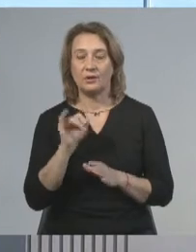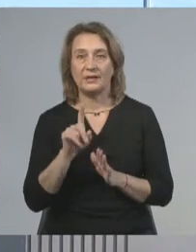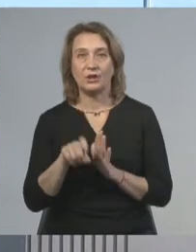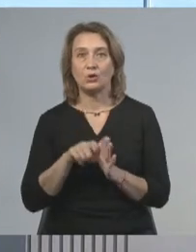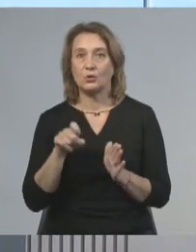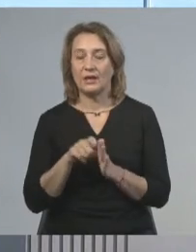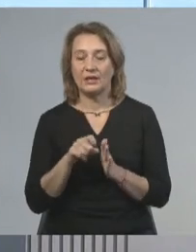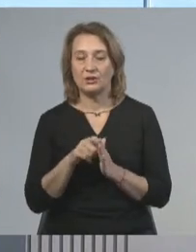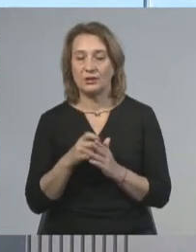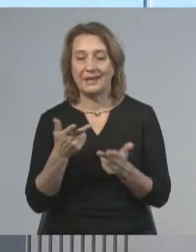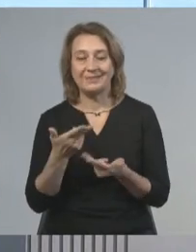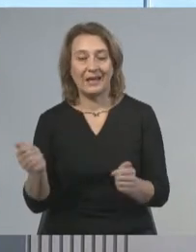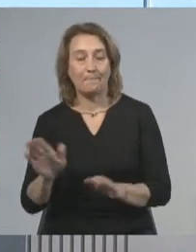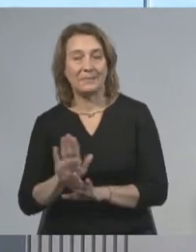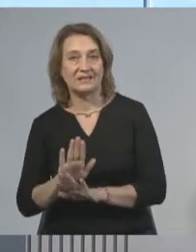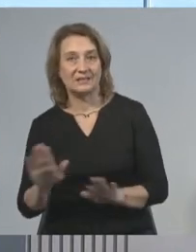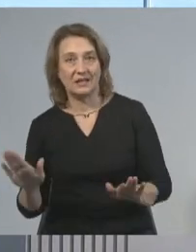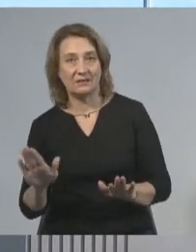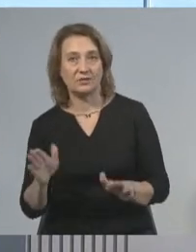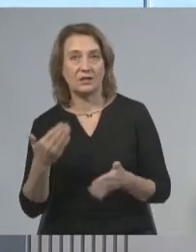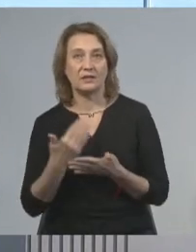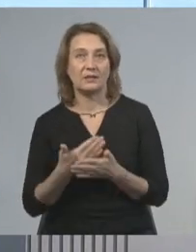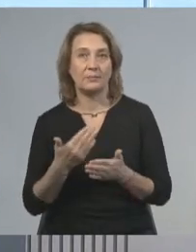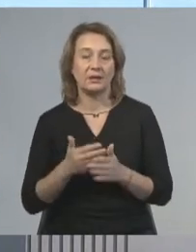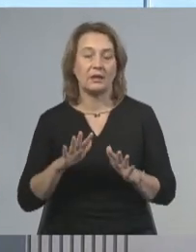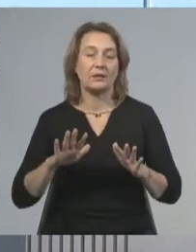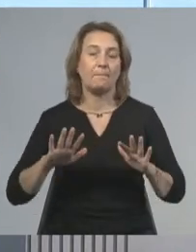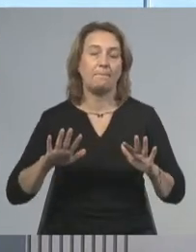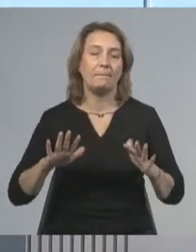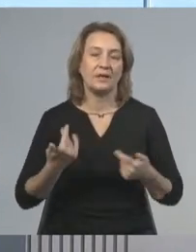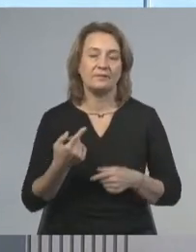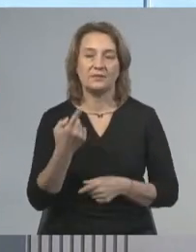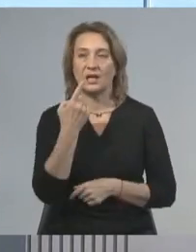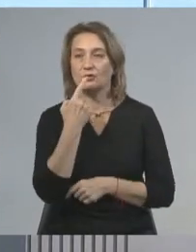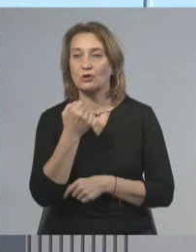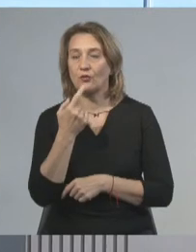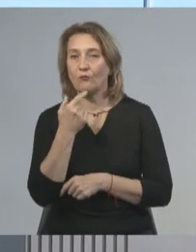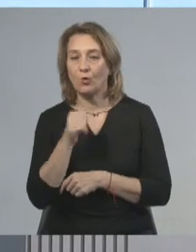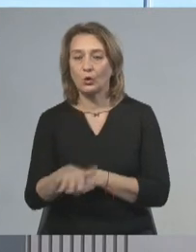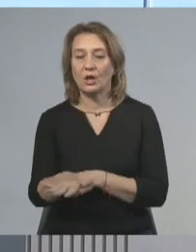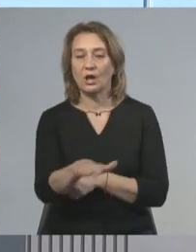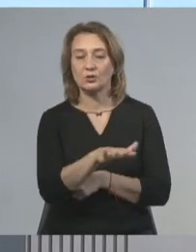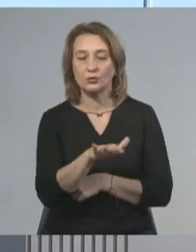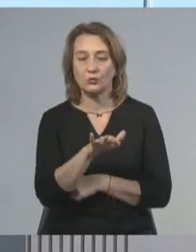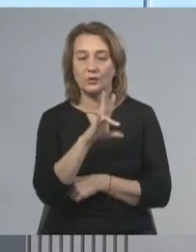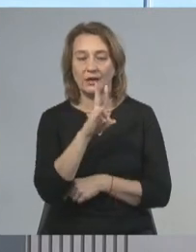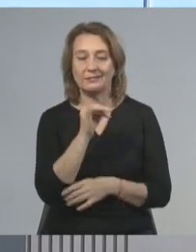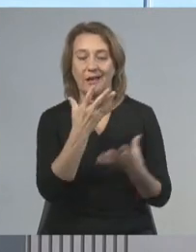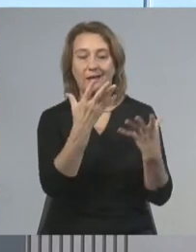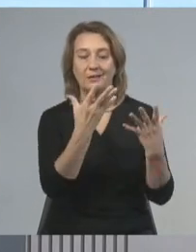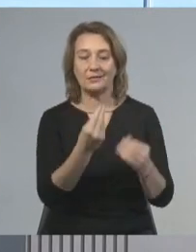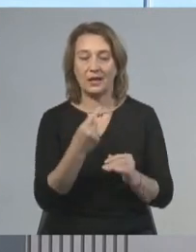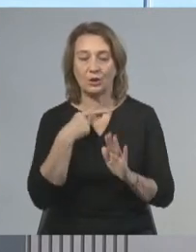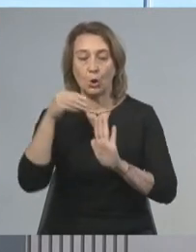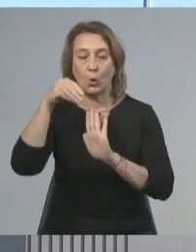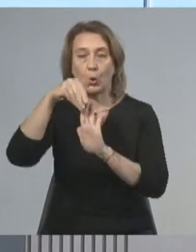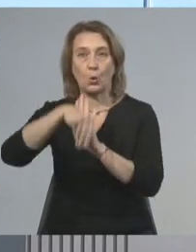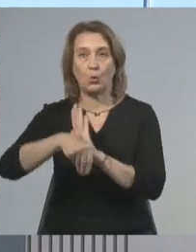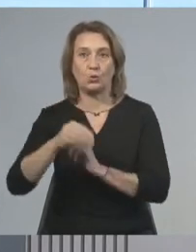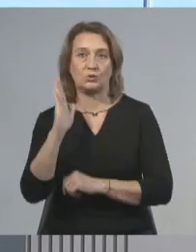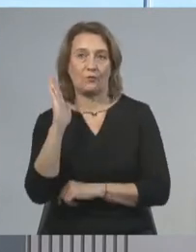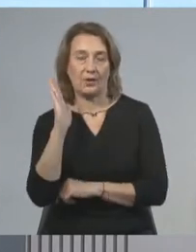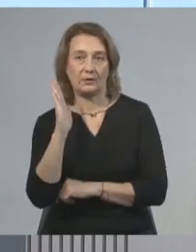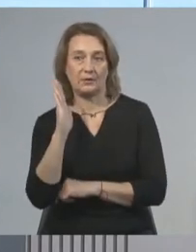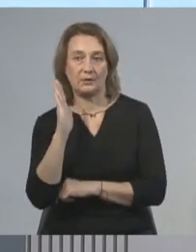elections in the national are not appointed but the red zone happens on the day of voting in